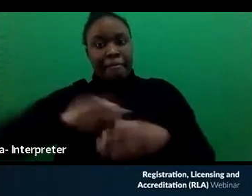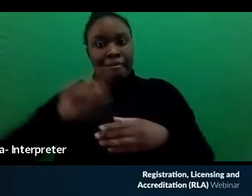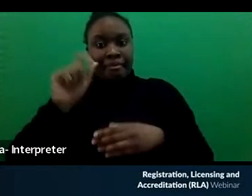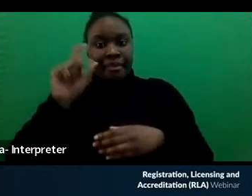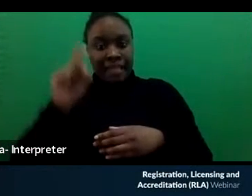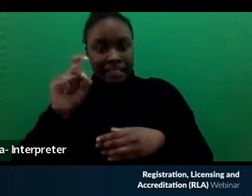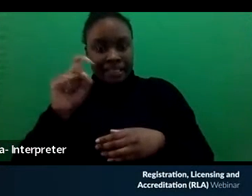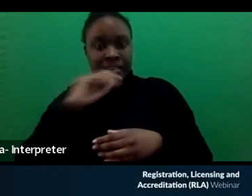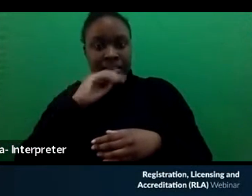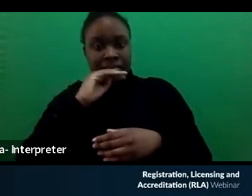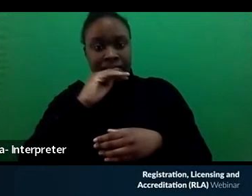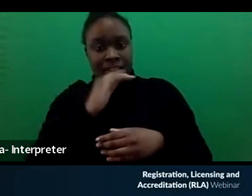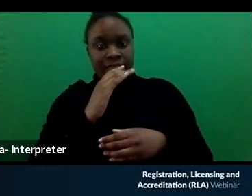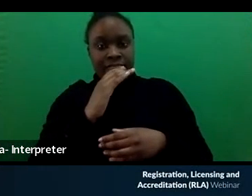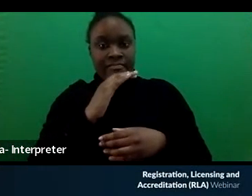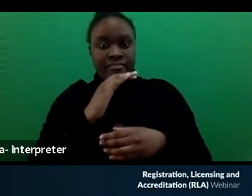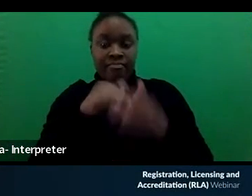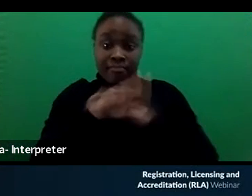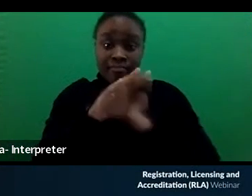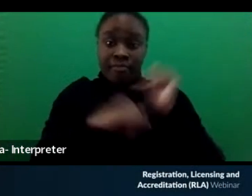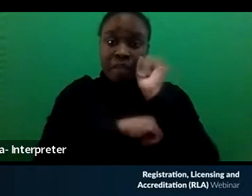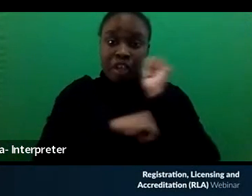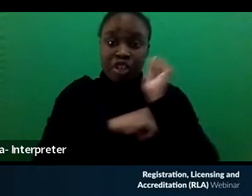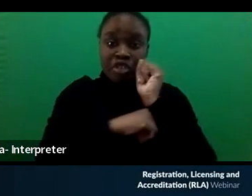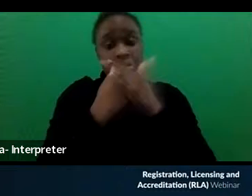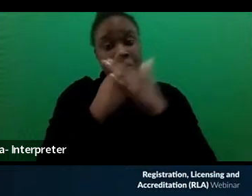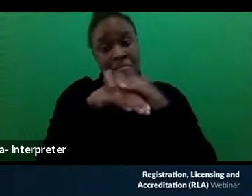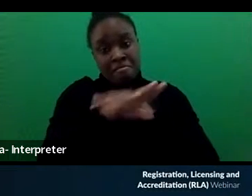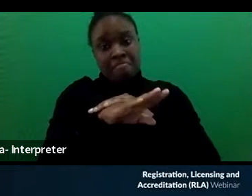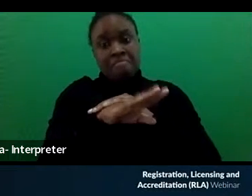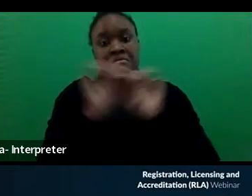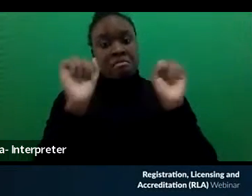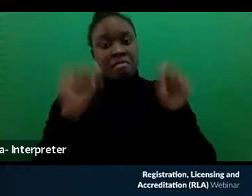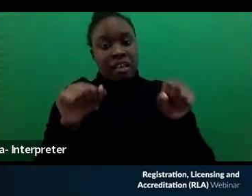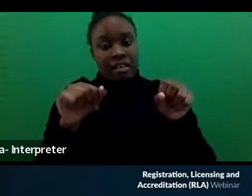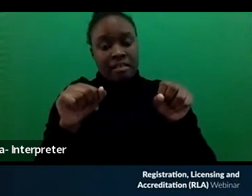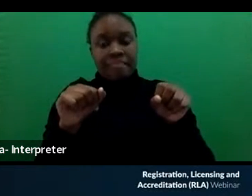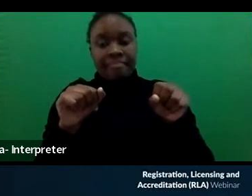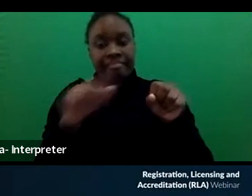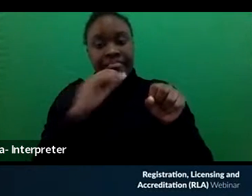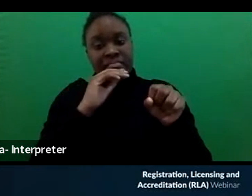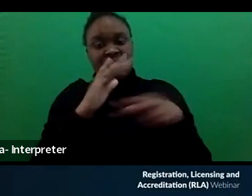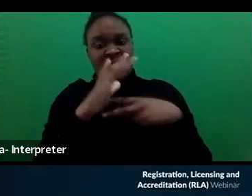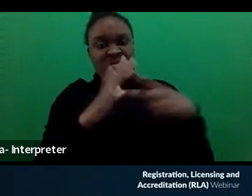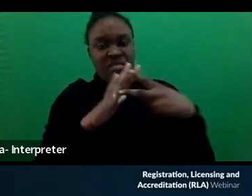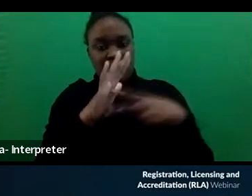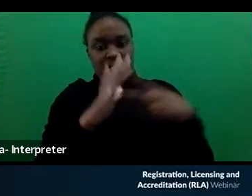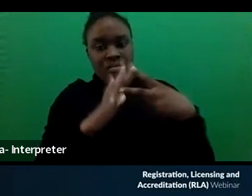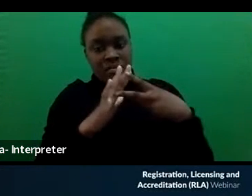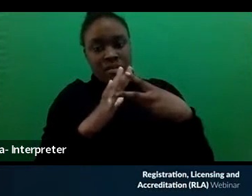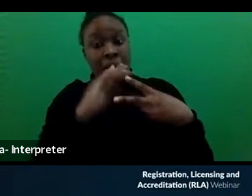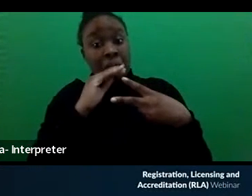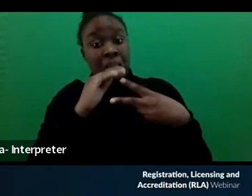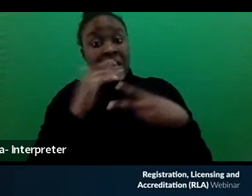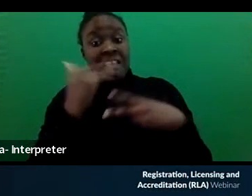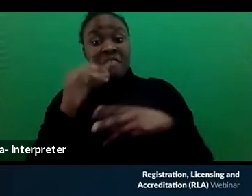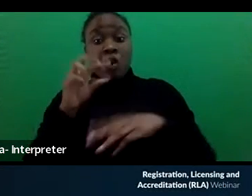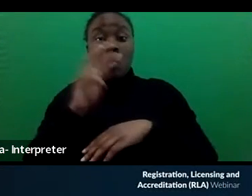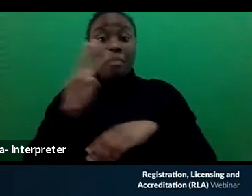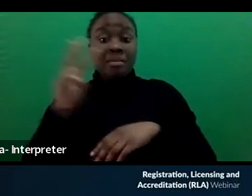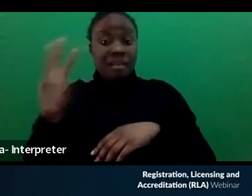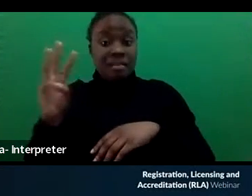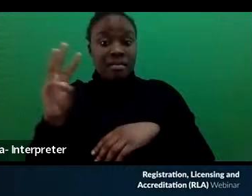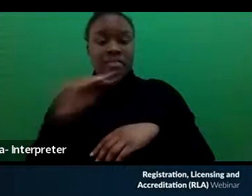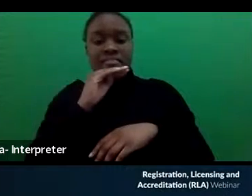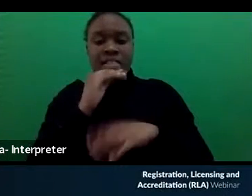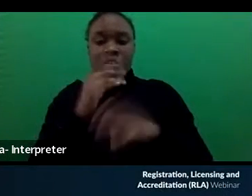our branches, domestic tax branches. Those are the two options. If you visit our website, you will